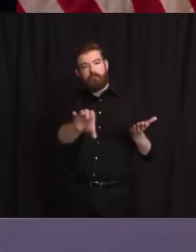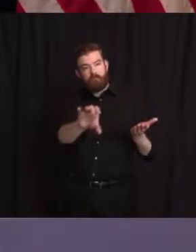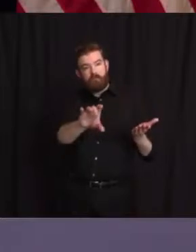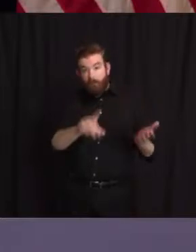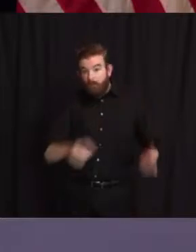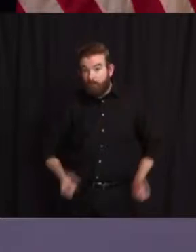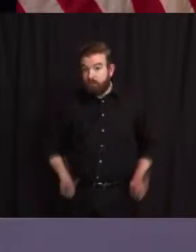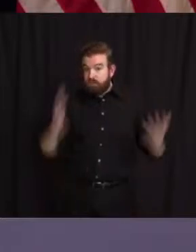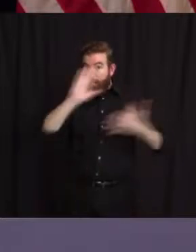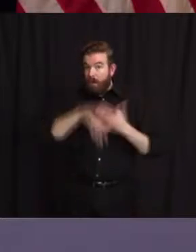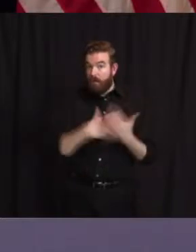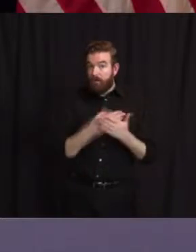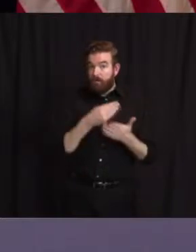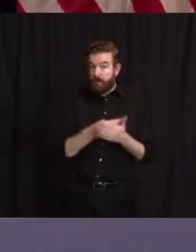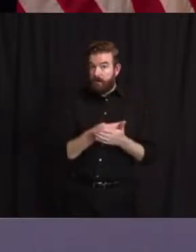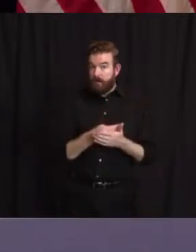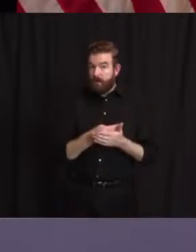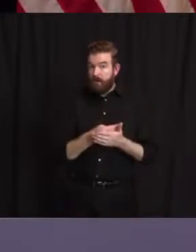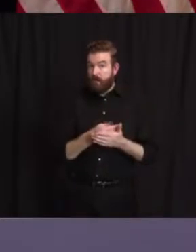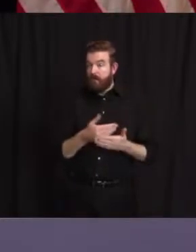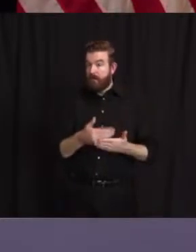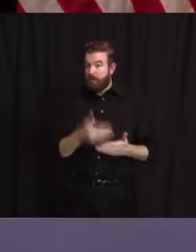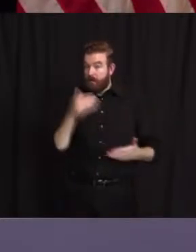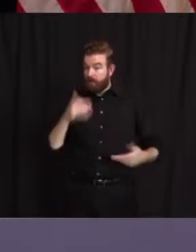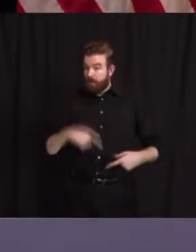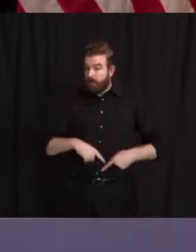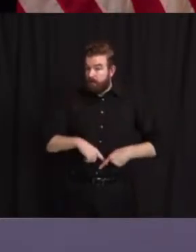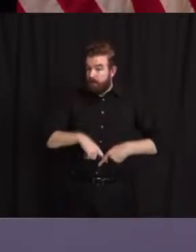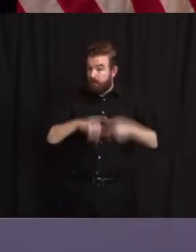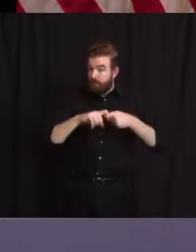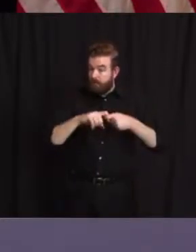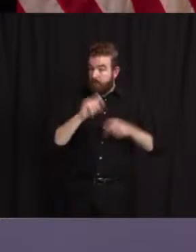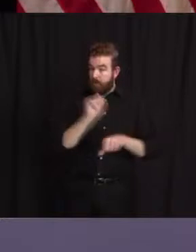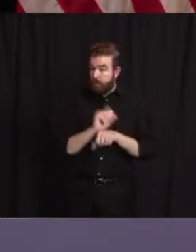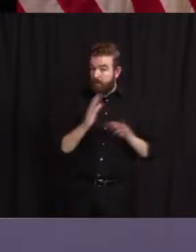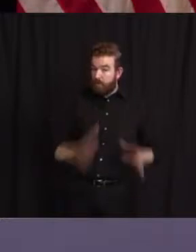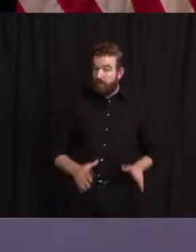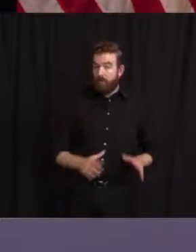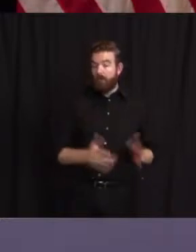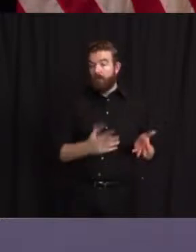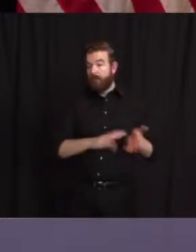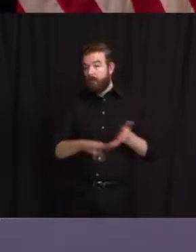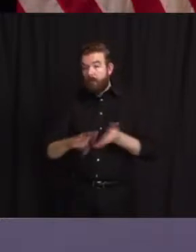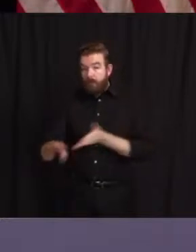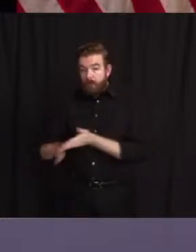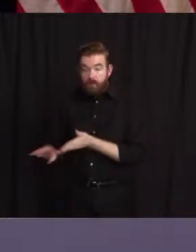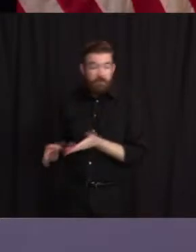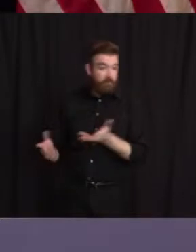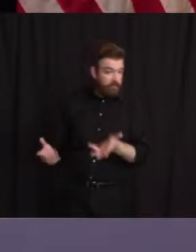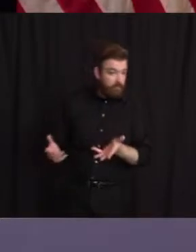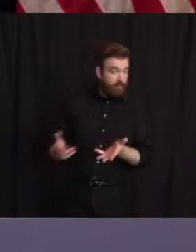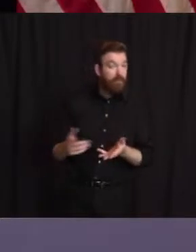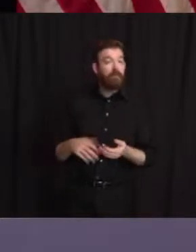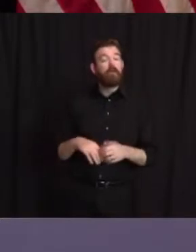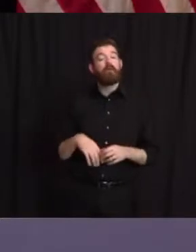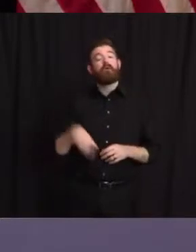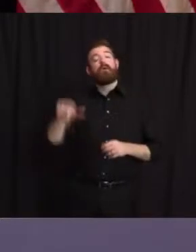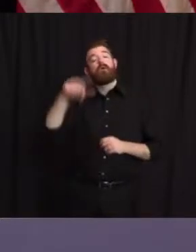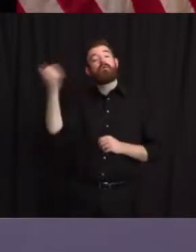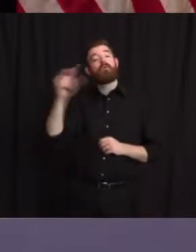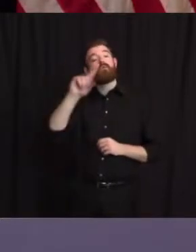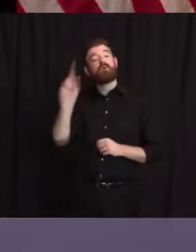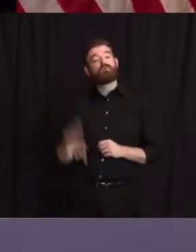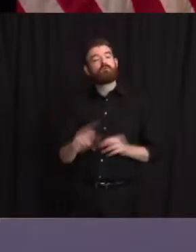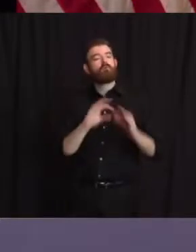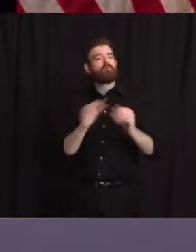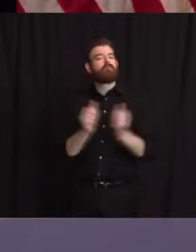or laying off personnel? And my fourth question is in regards to the significant sales tax loss. How